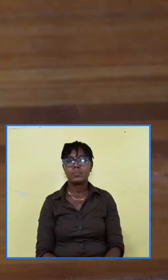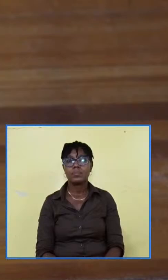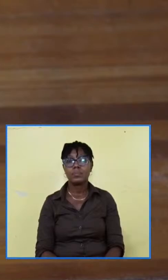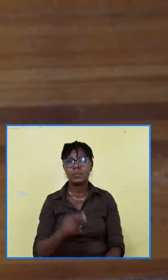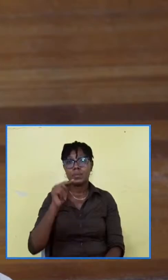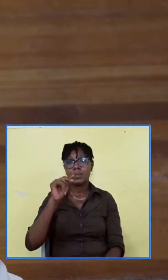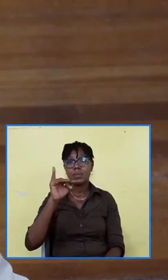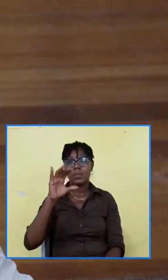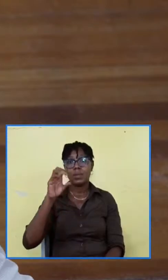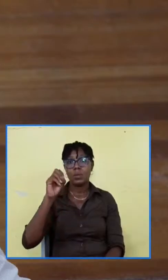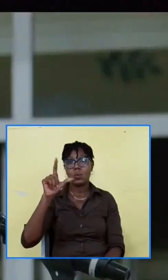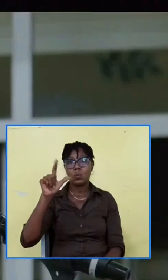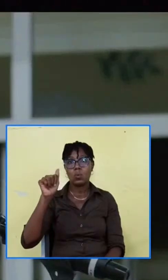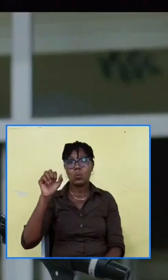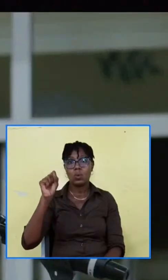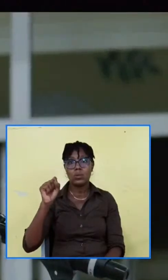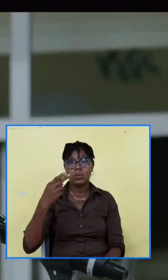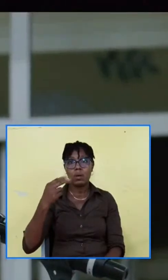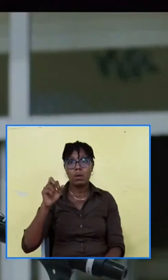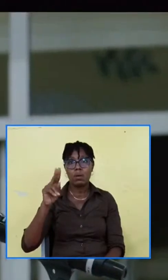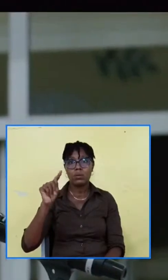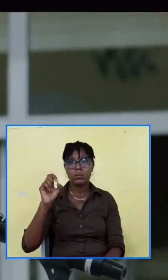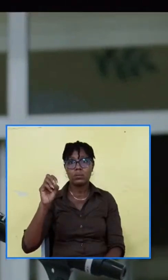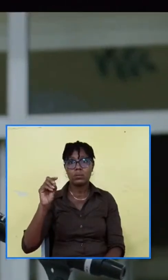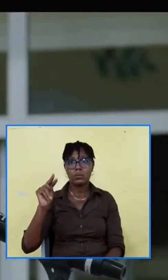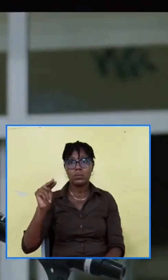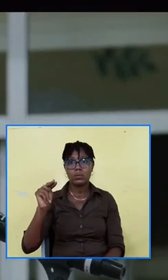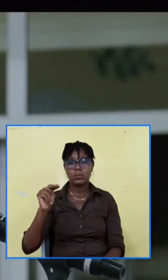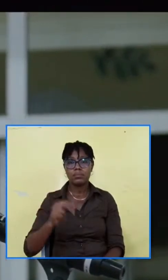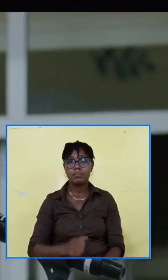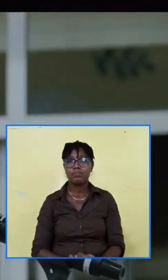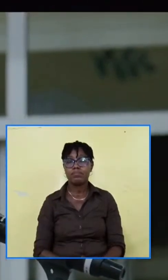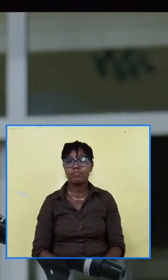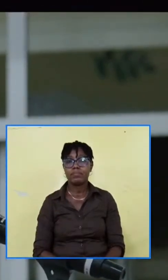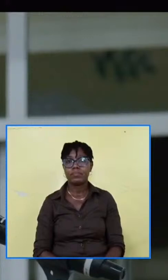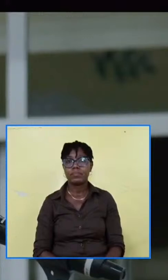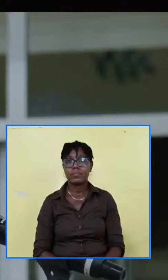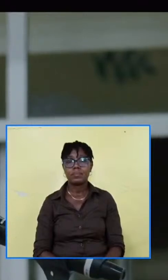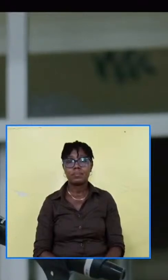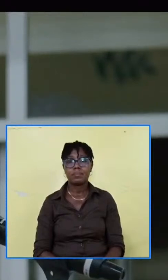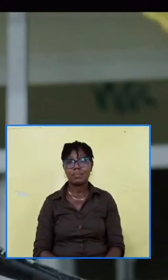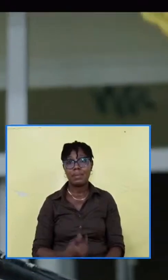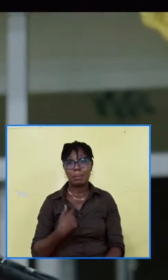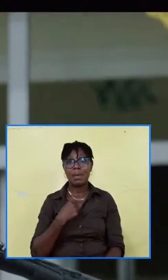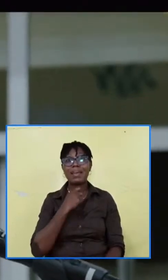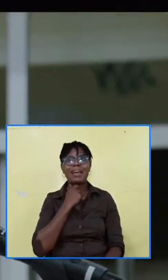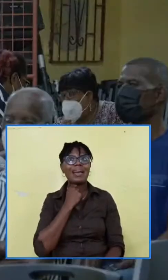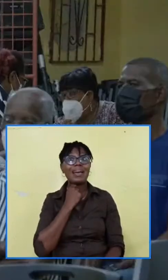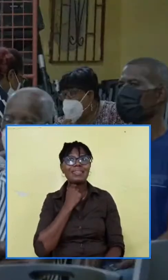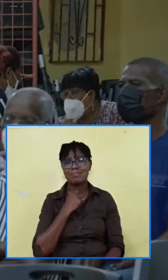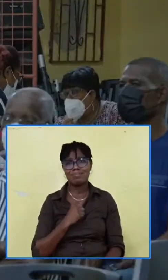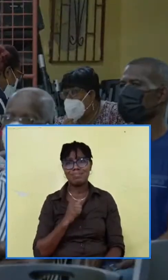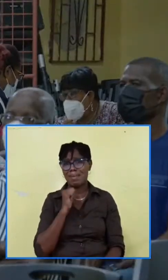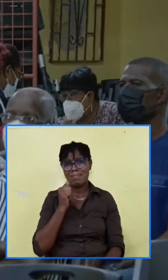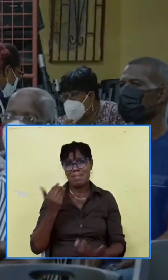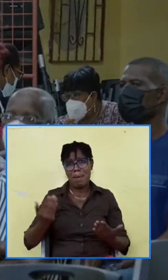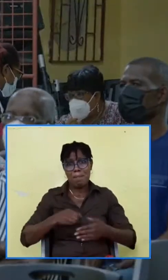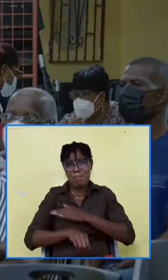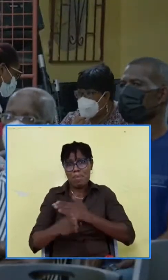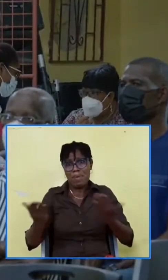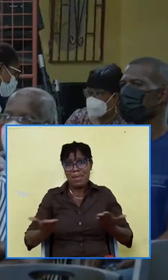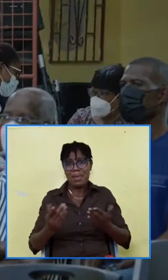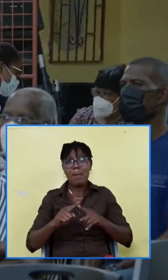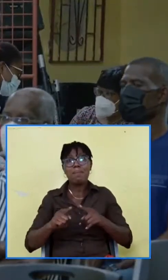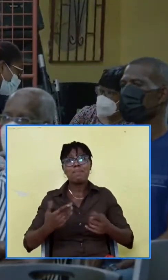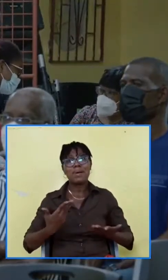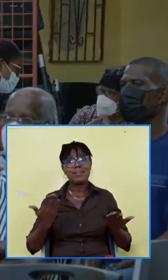Nicholas Hartman, and you may hear my accent is not from here, but I've chosen this country as my home country, and I really love it here. I